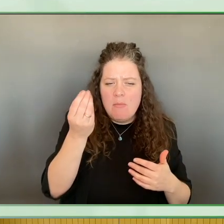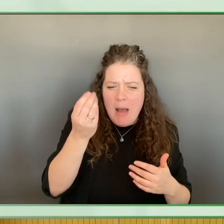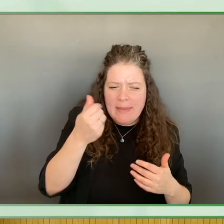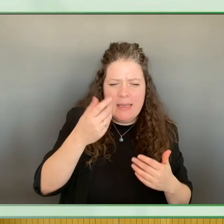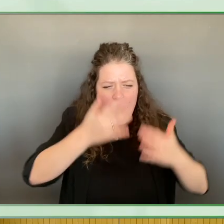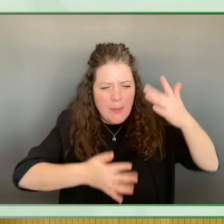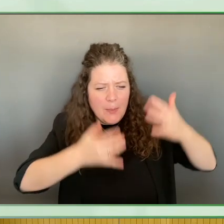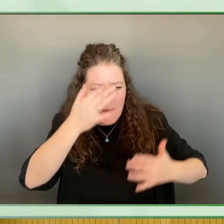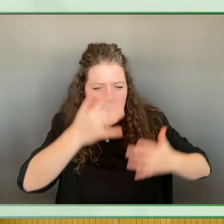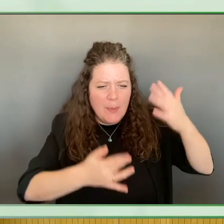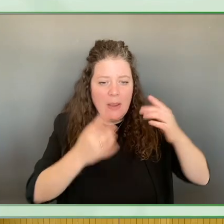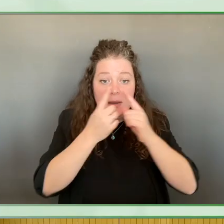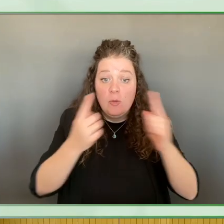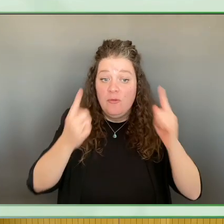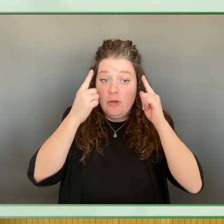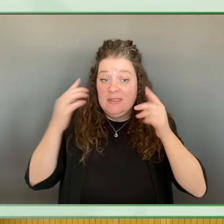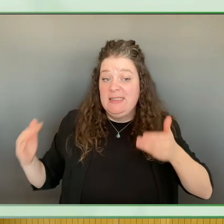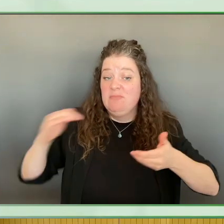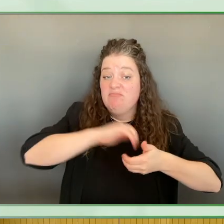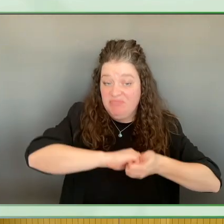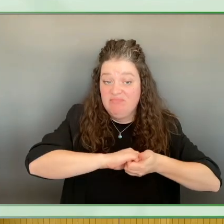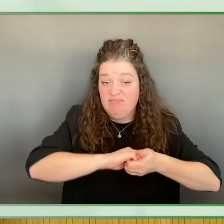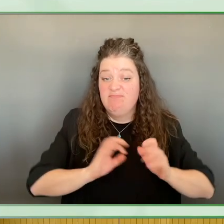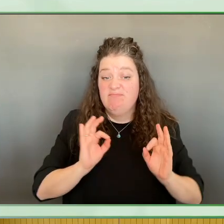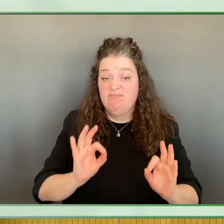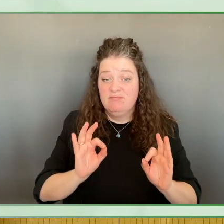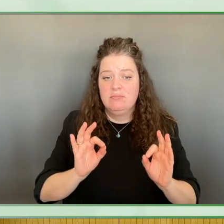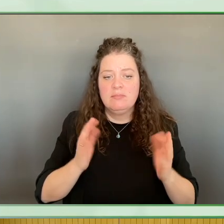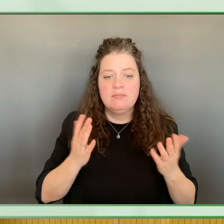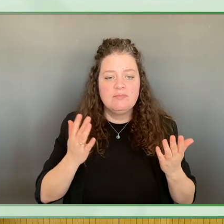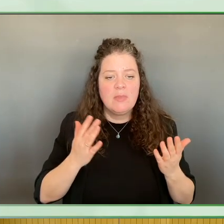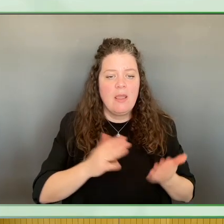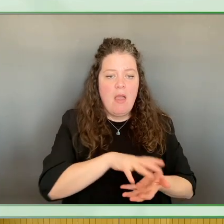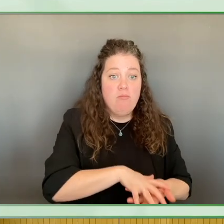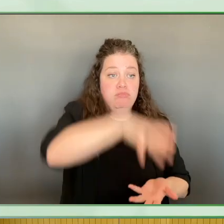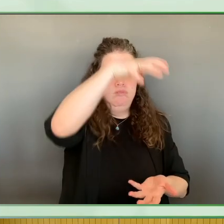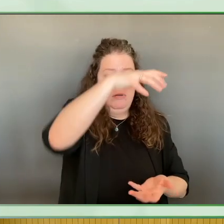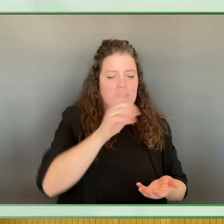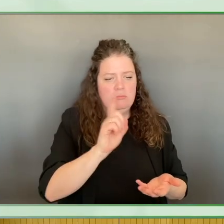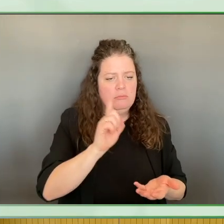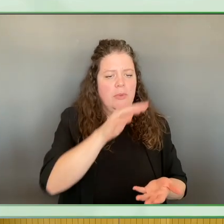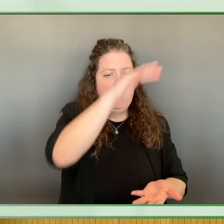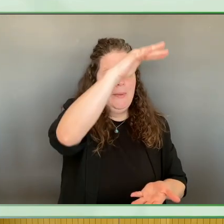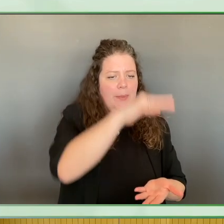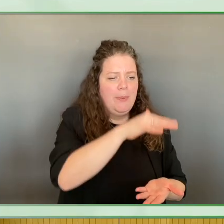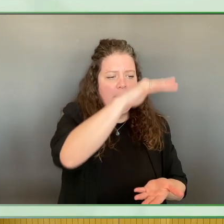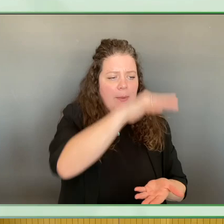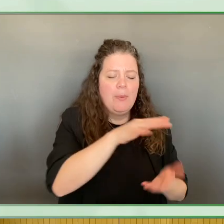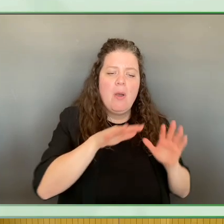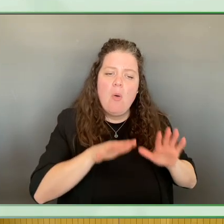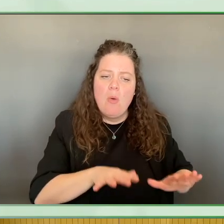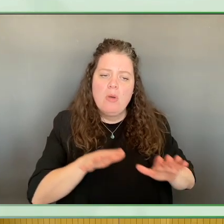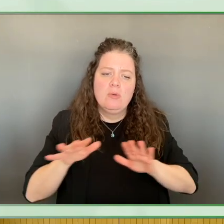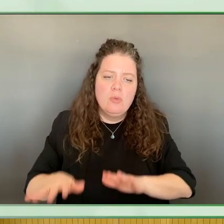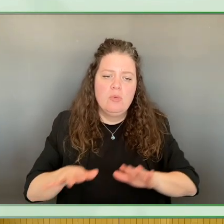that really helped. And we delayed volume simply because we wanted to enable longevity. With any of the demands and